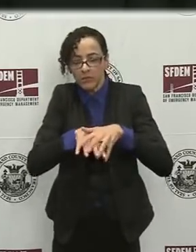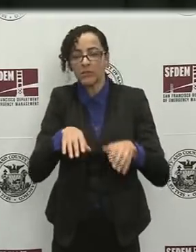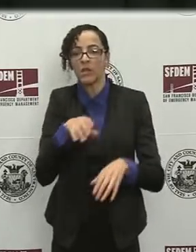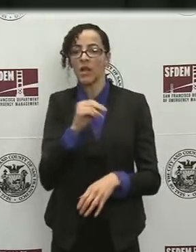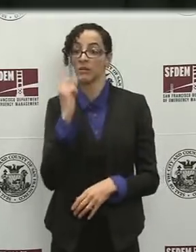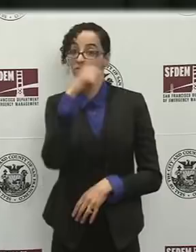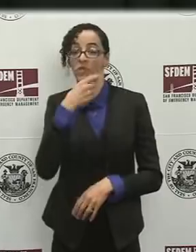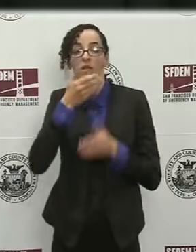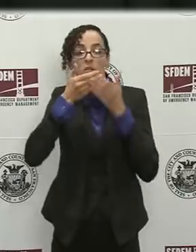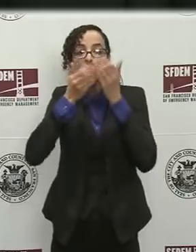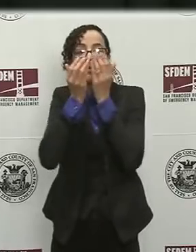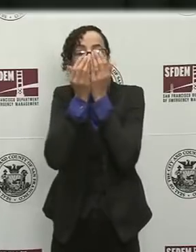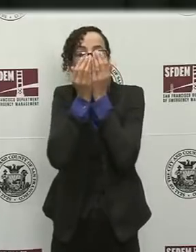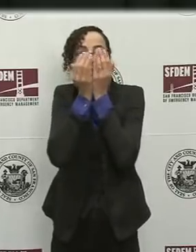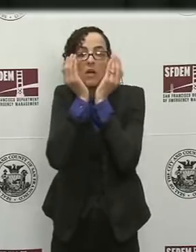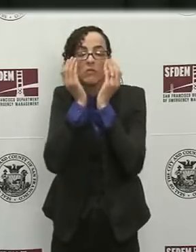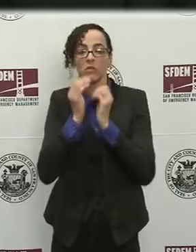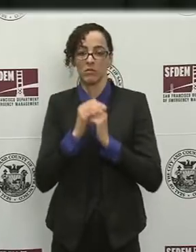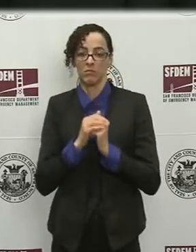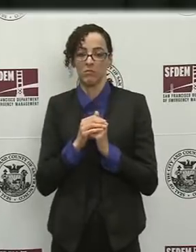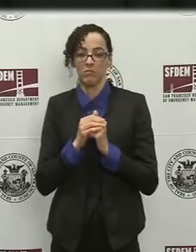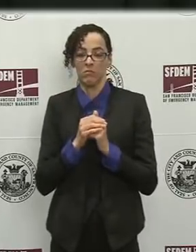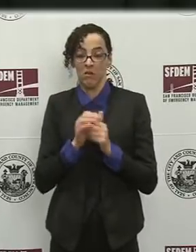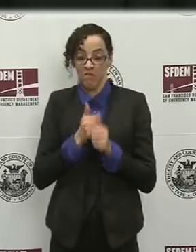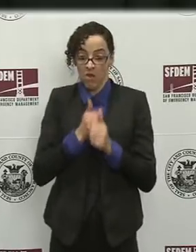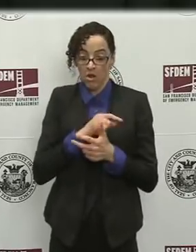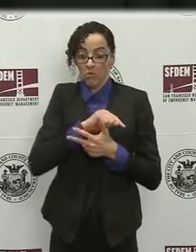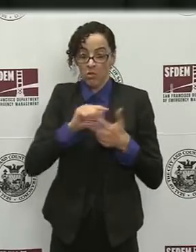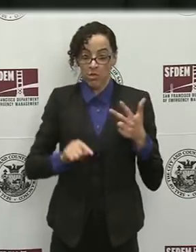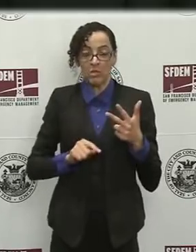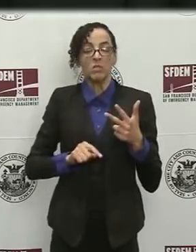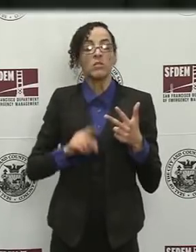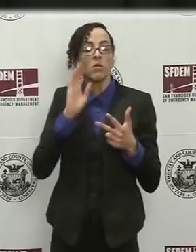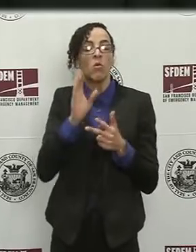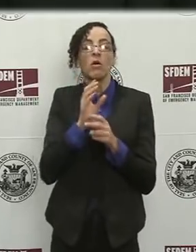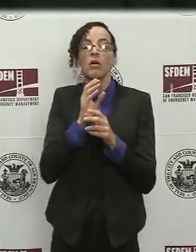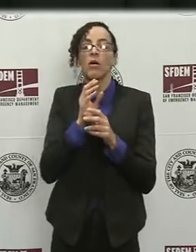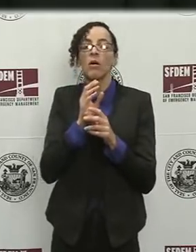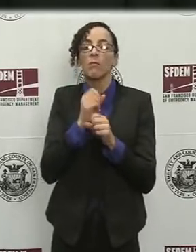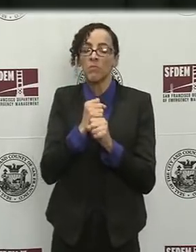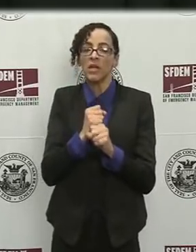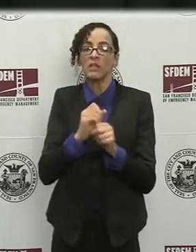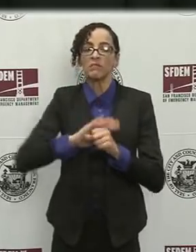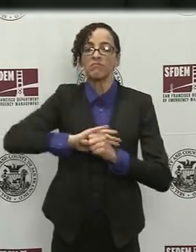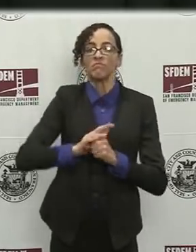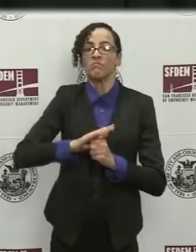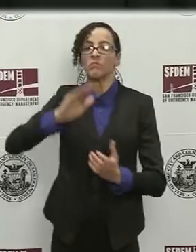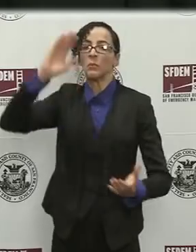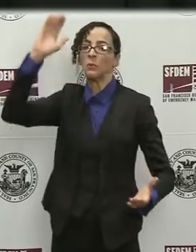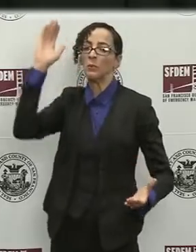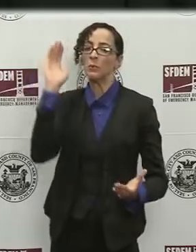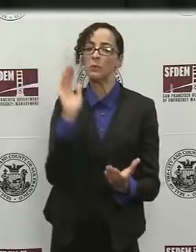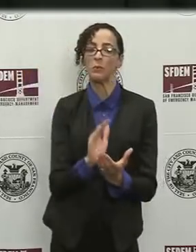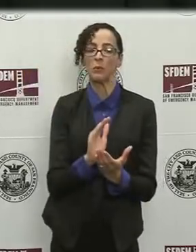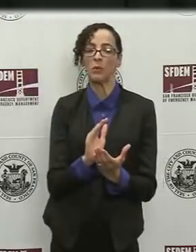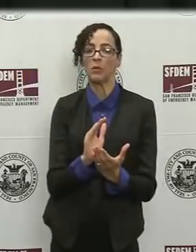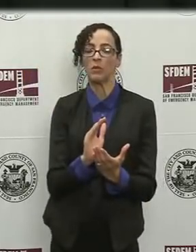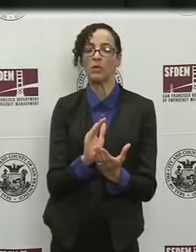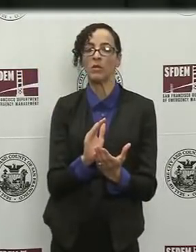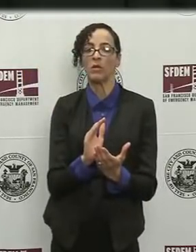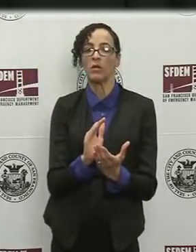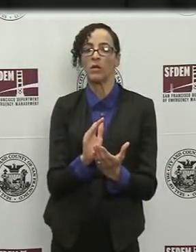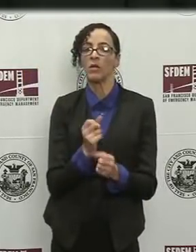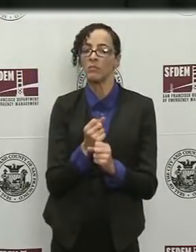virus as much as possible and ensure as much as possible that we have the beds we